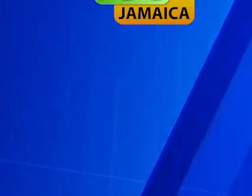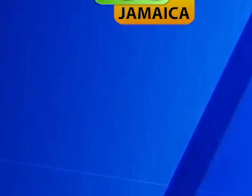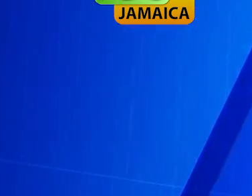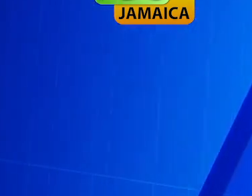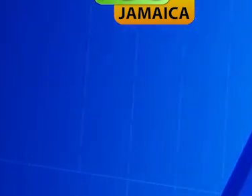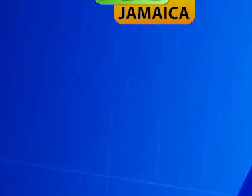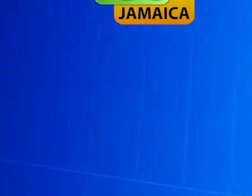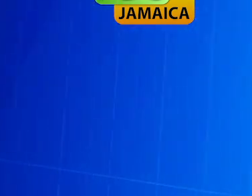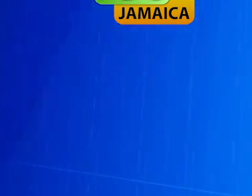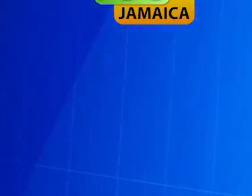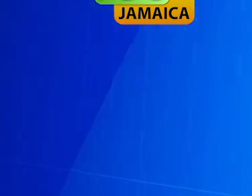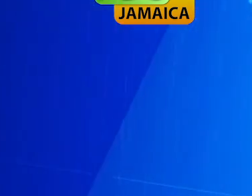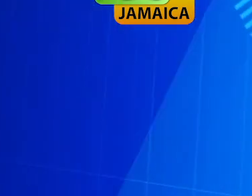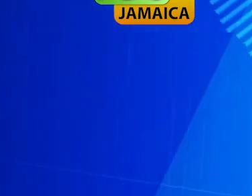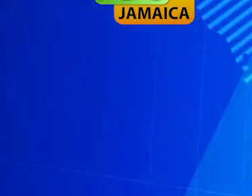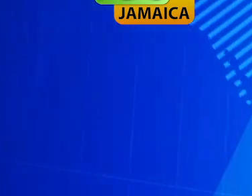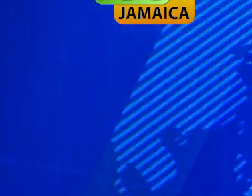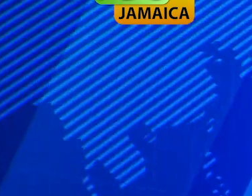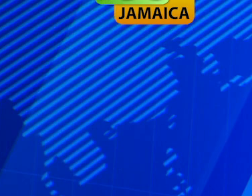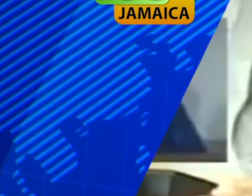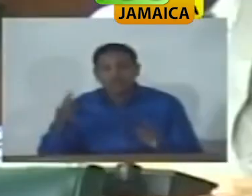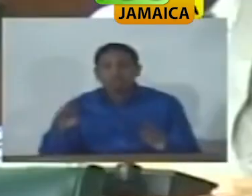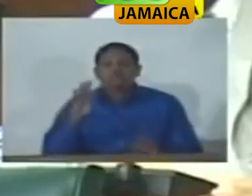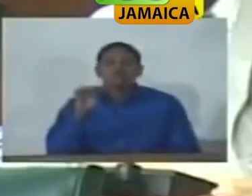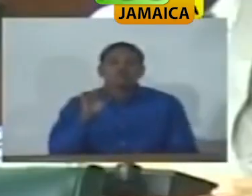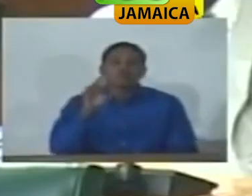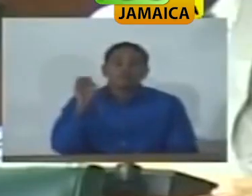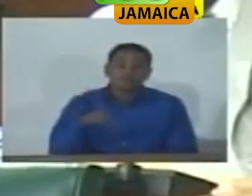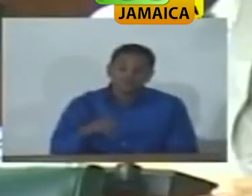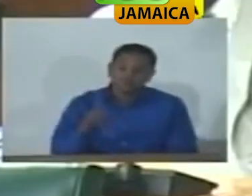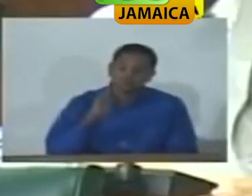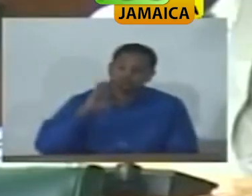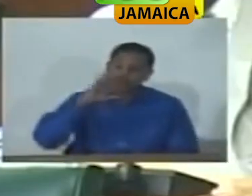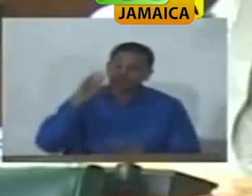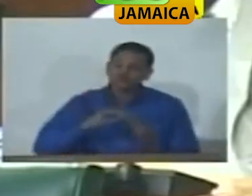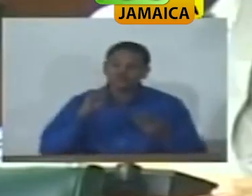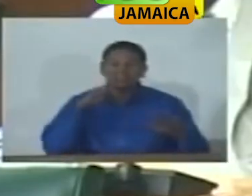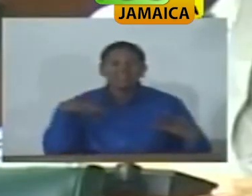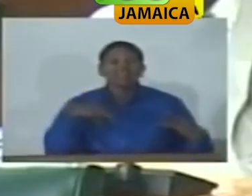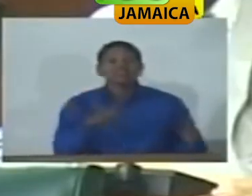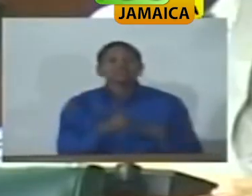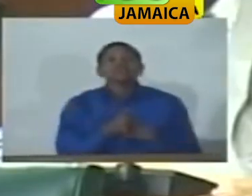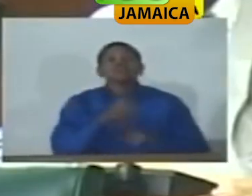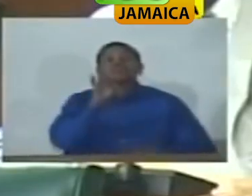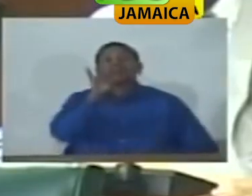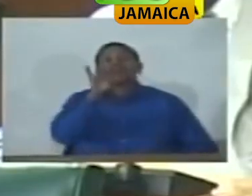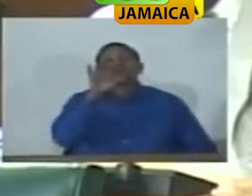and Public Service, Dr. Nigel Clark. The total expenditure, Mr. Speaker, is